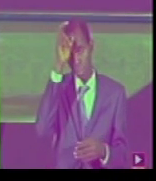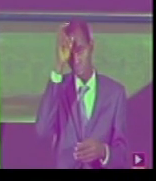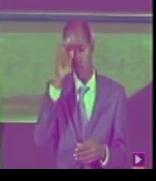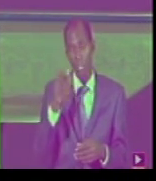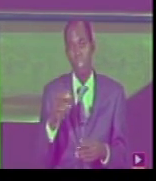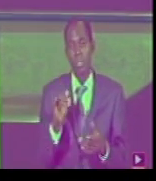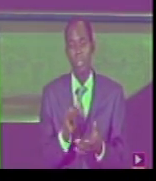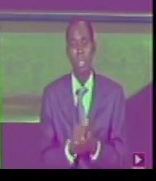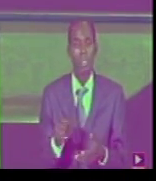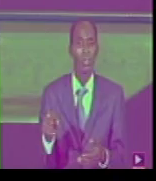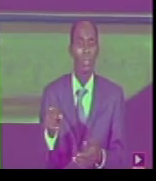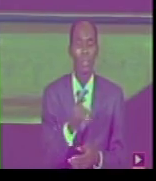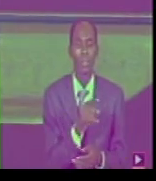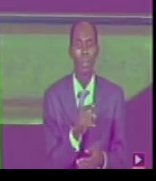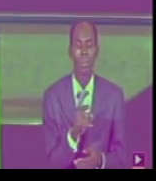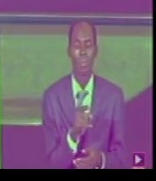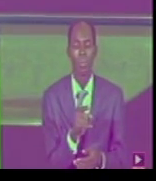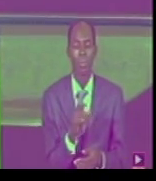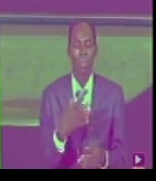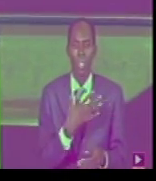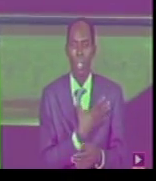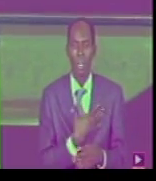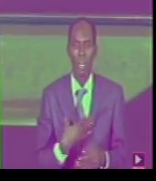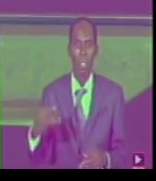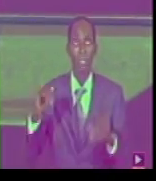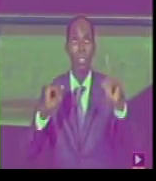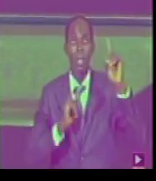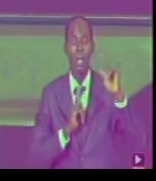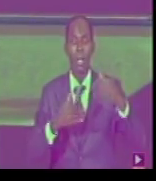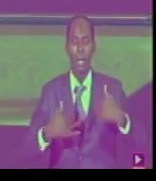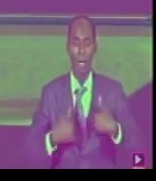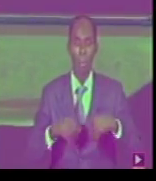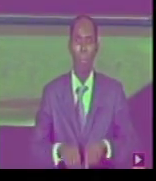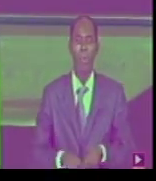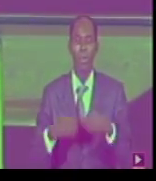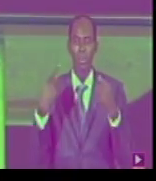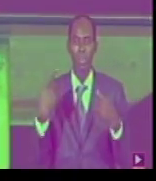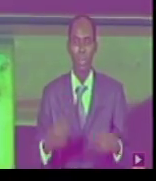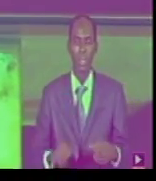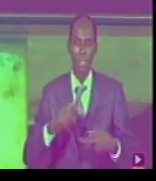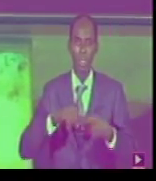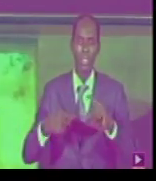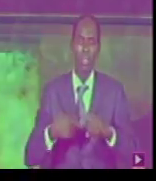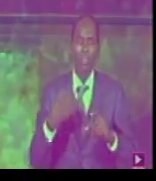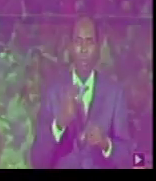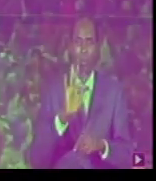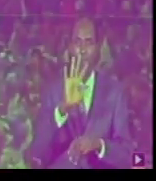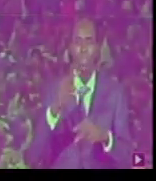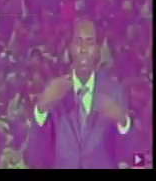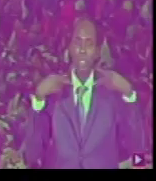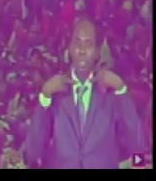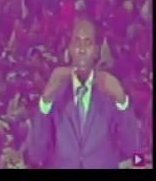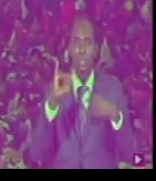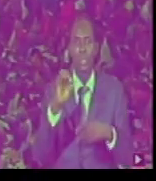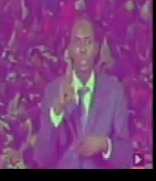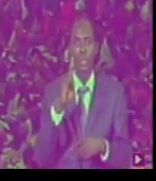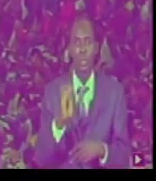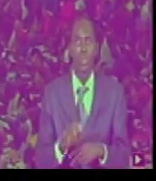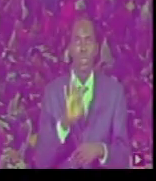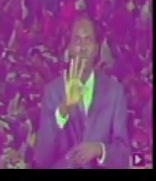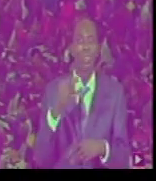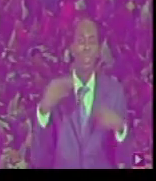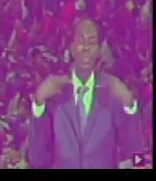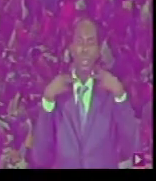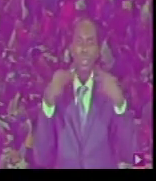have broken the bands of your yoke. My yokes are broken. My fetters